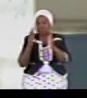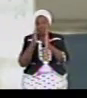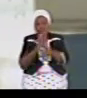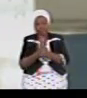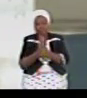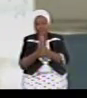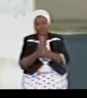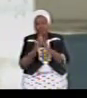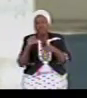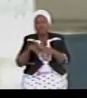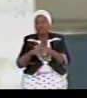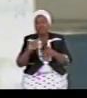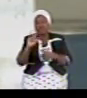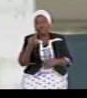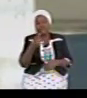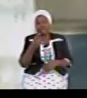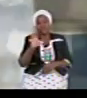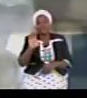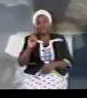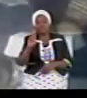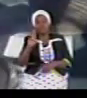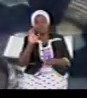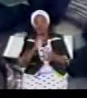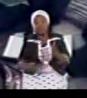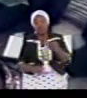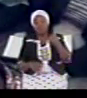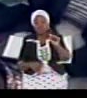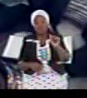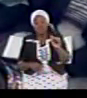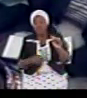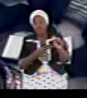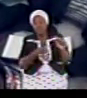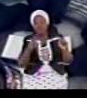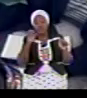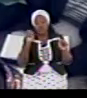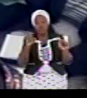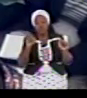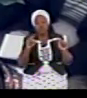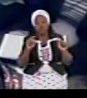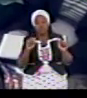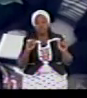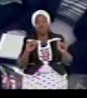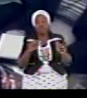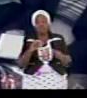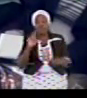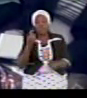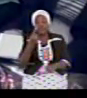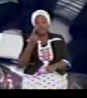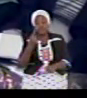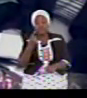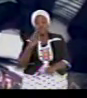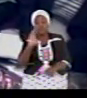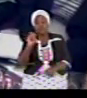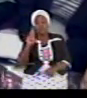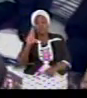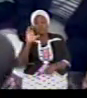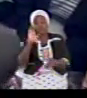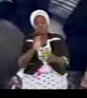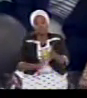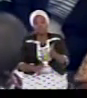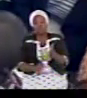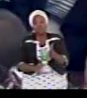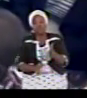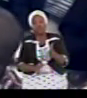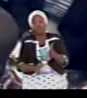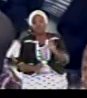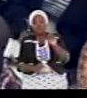chapter 10, I'm reading from verse 12. 1 Corinthians chapter 10, I'm reading here from